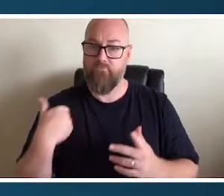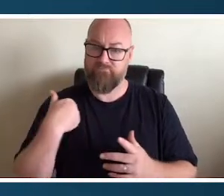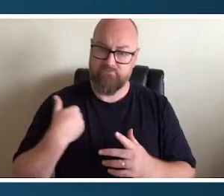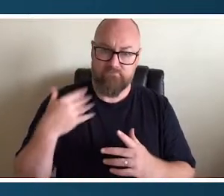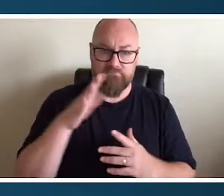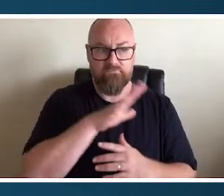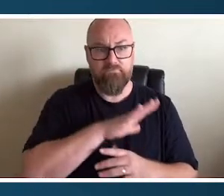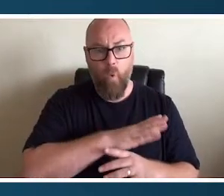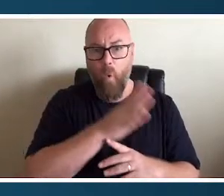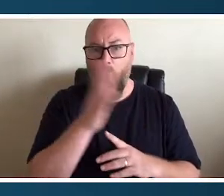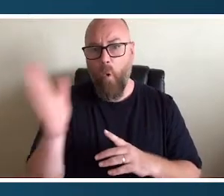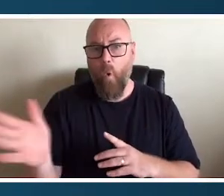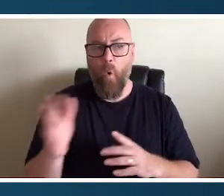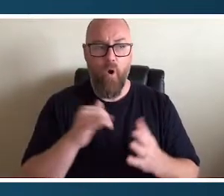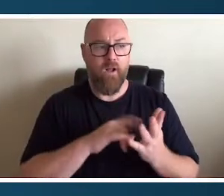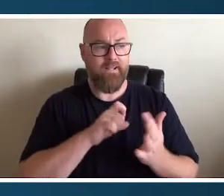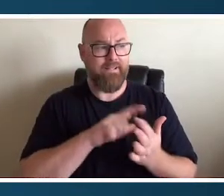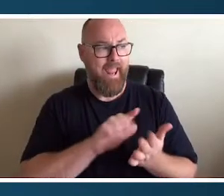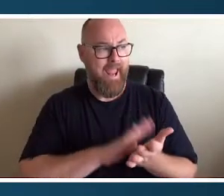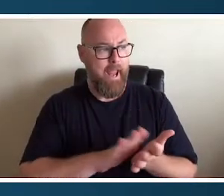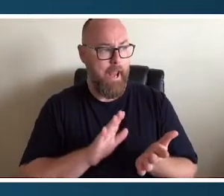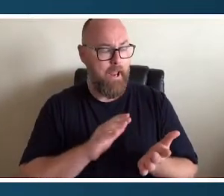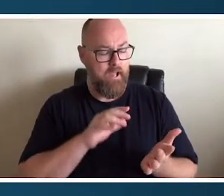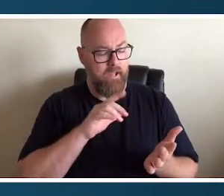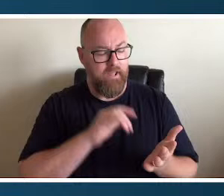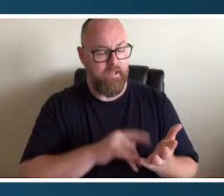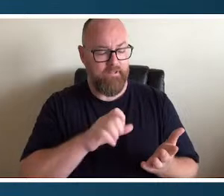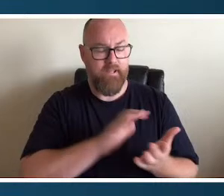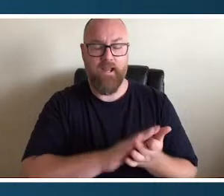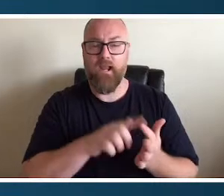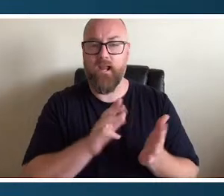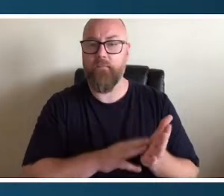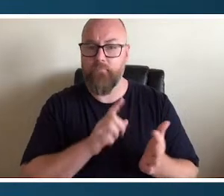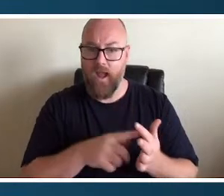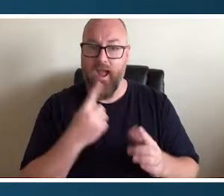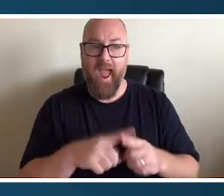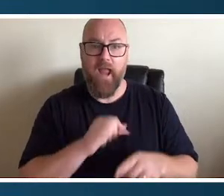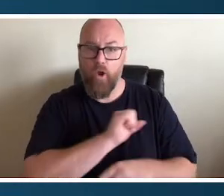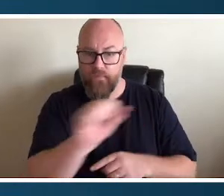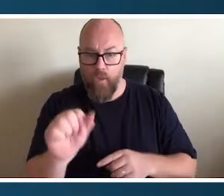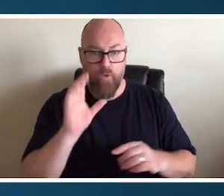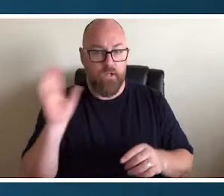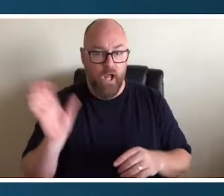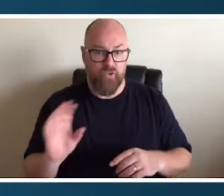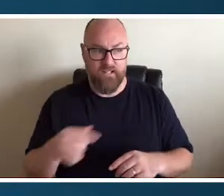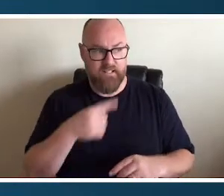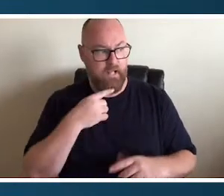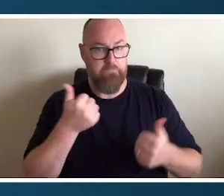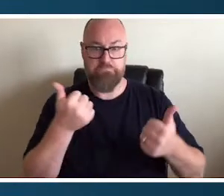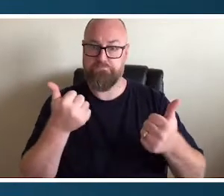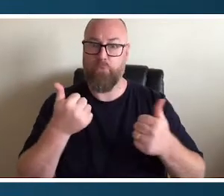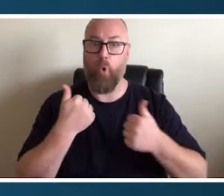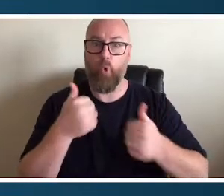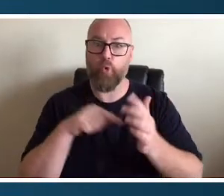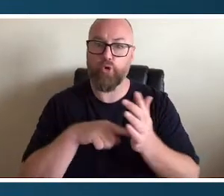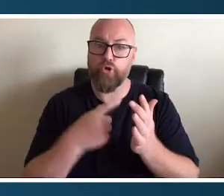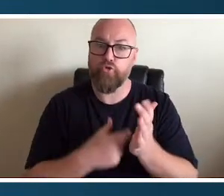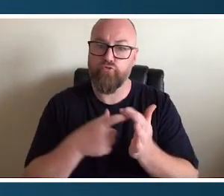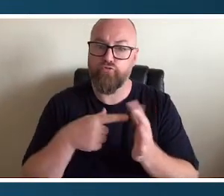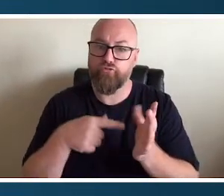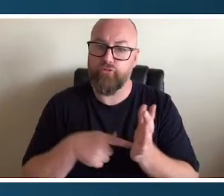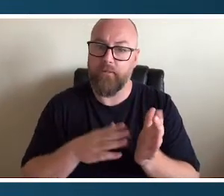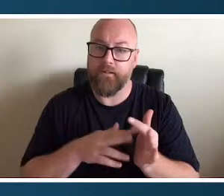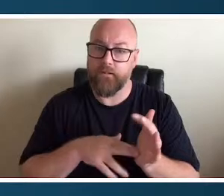all the three sending countries, about 90% of the workers perceive that they are being fairly treated. Similarly, with